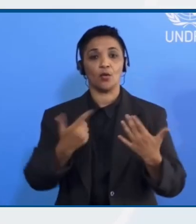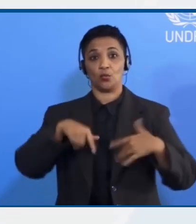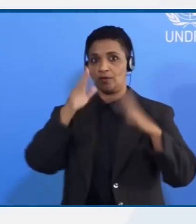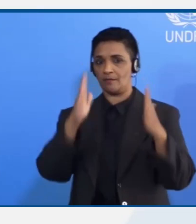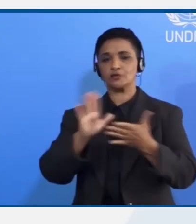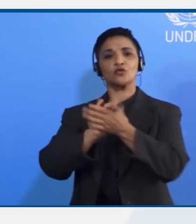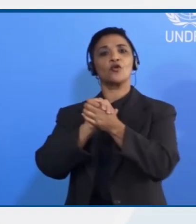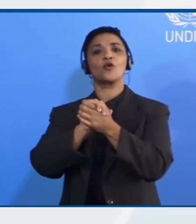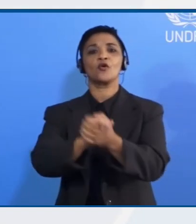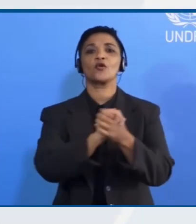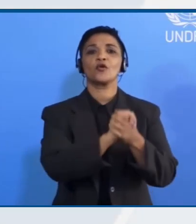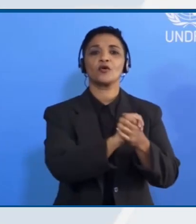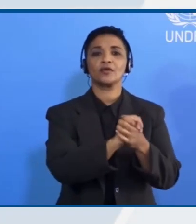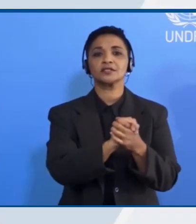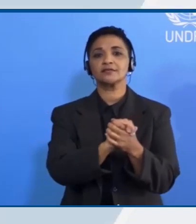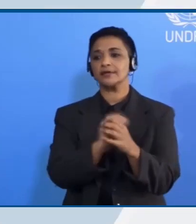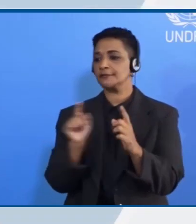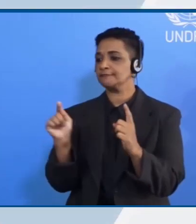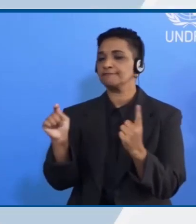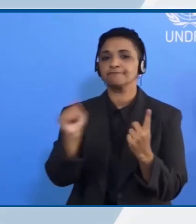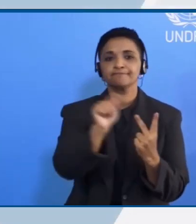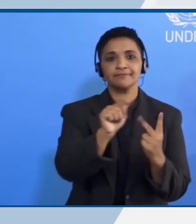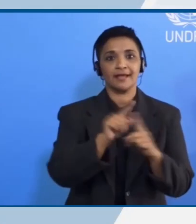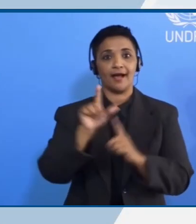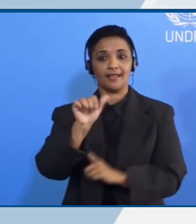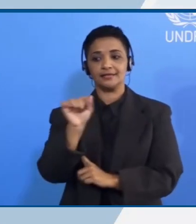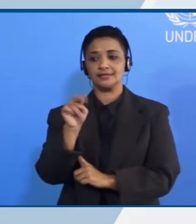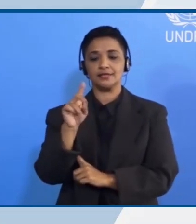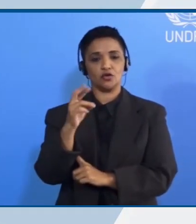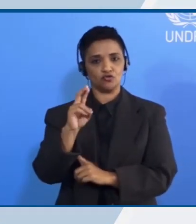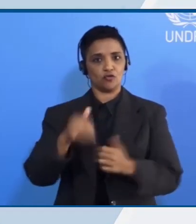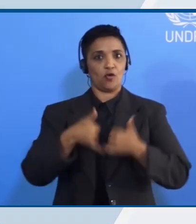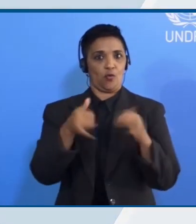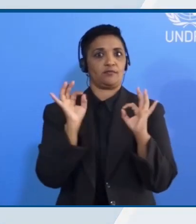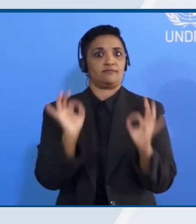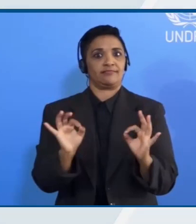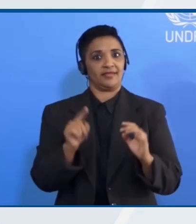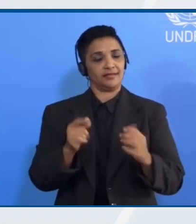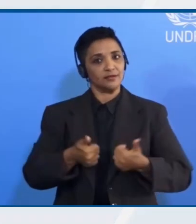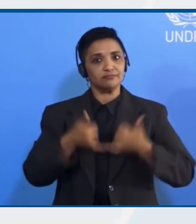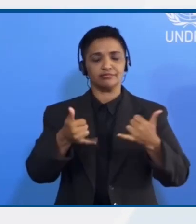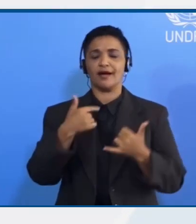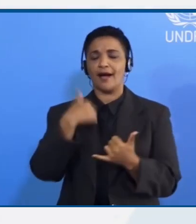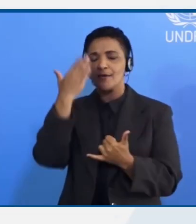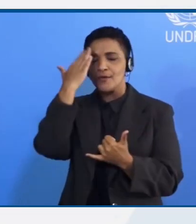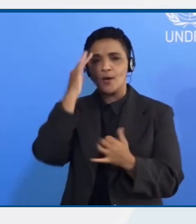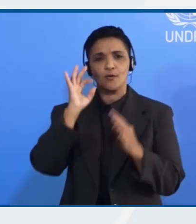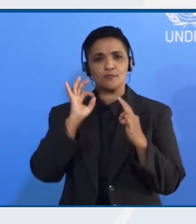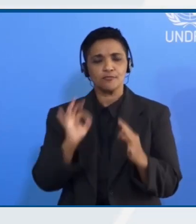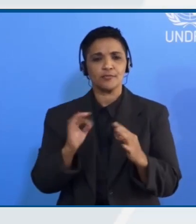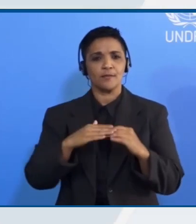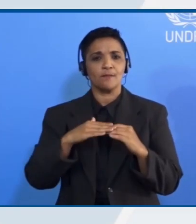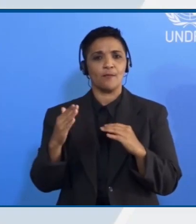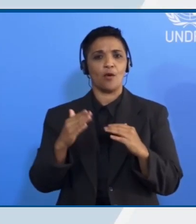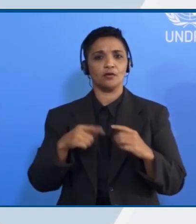congratulate the province of Potenza, Alessandro, for that award, for being selected as that a resilience hub. I know we're going to have more opportunity to hear